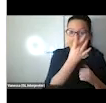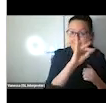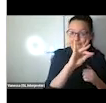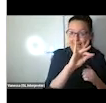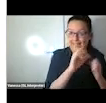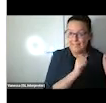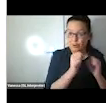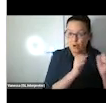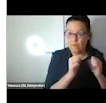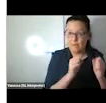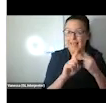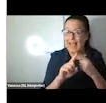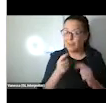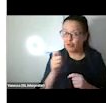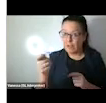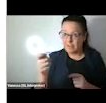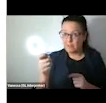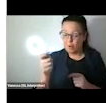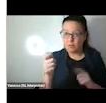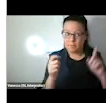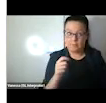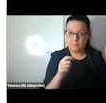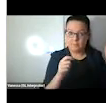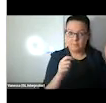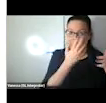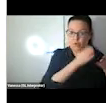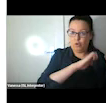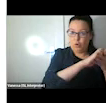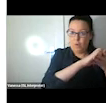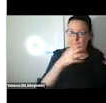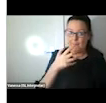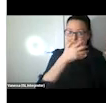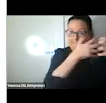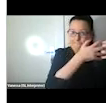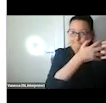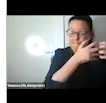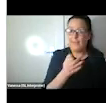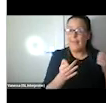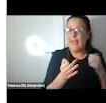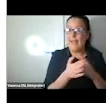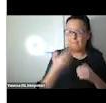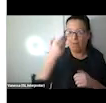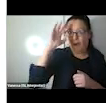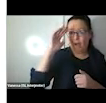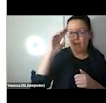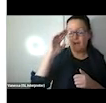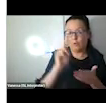the scope of the European Accessibility Act, if Ireland decides to take up that optional clause that I mentioned.